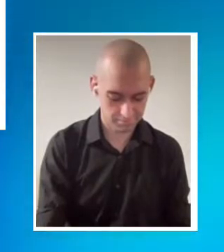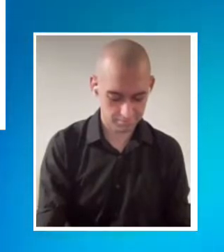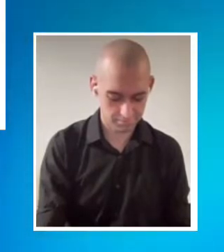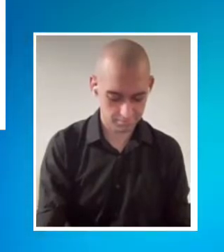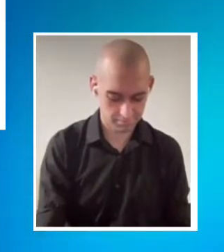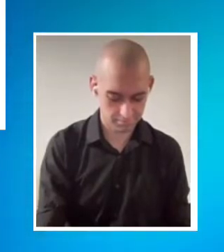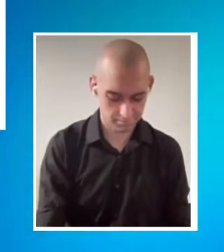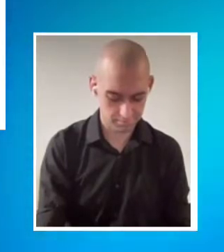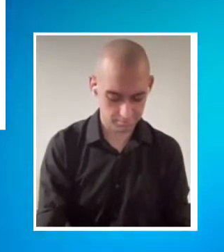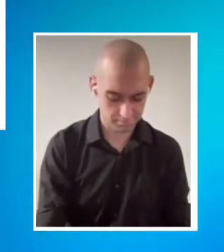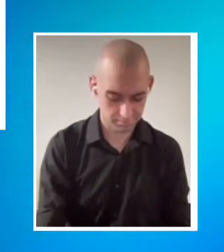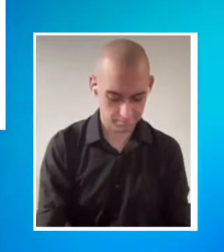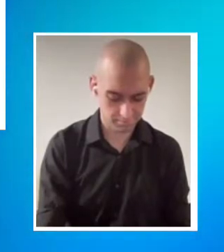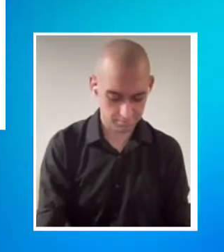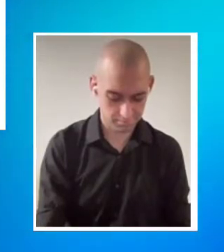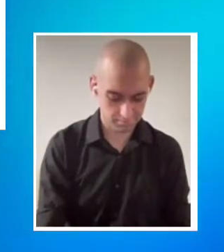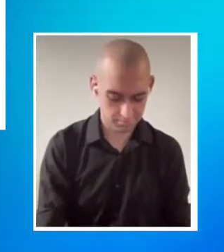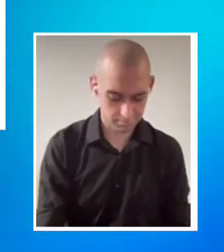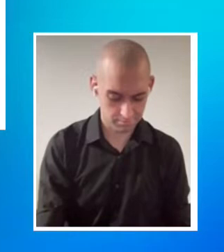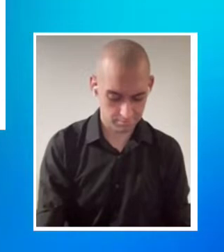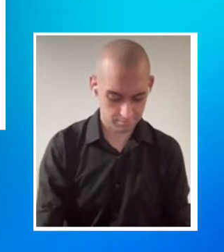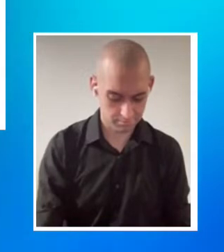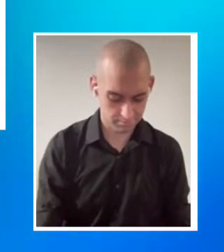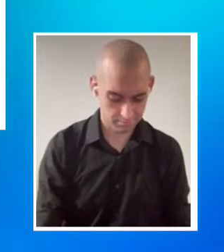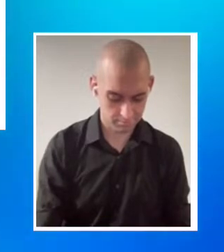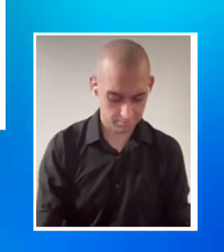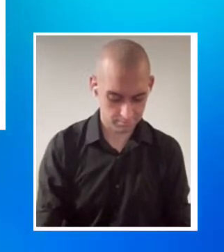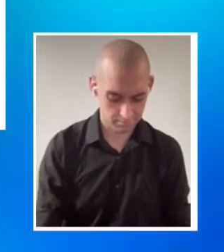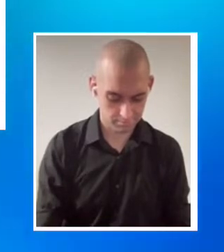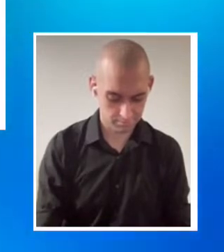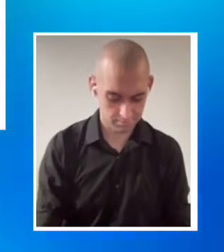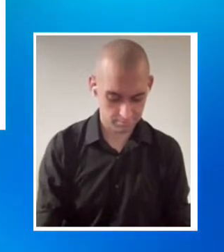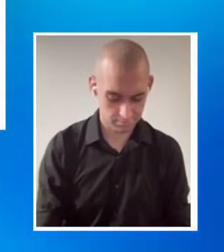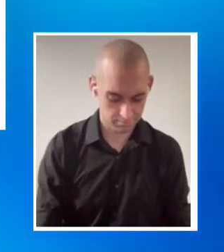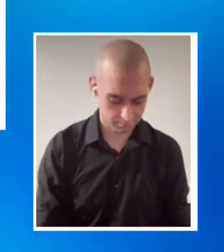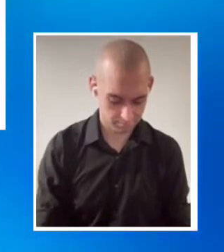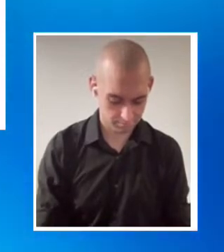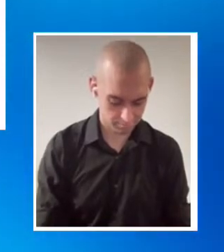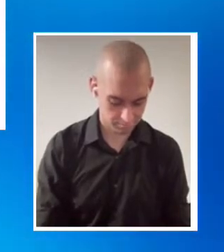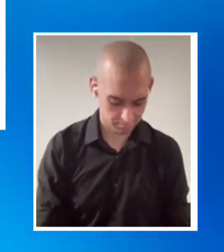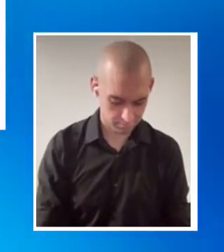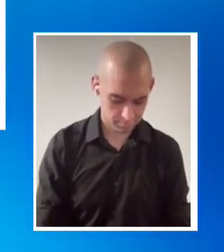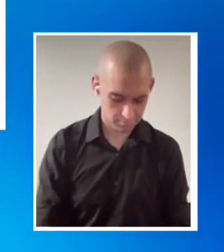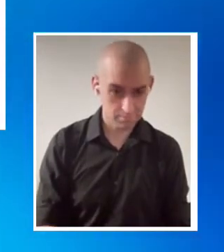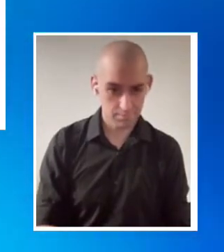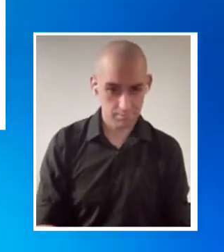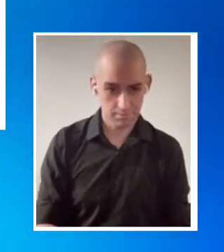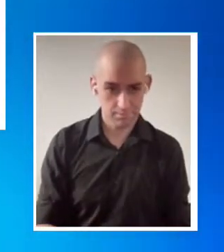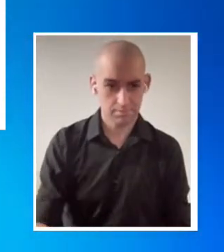the county's rent stabilization program for unincorporated residents and the link for that?